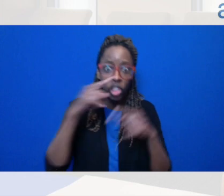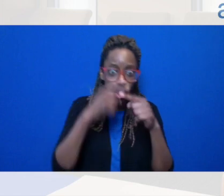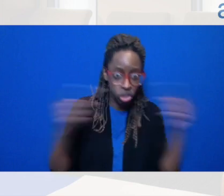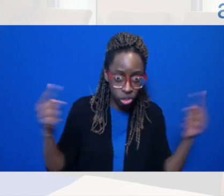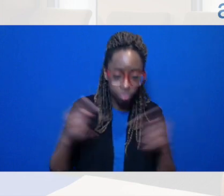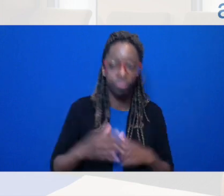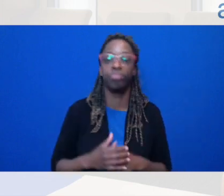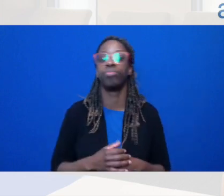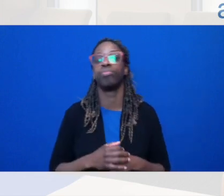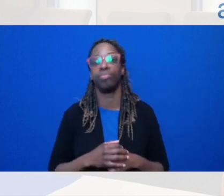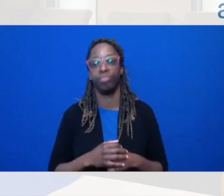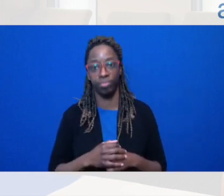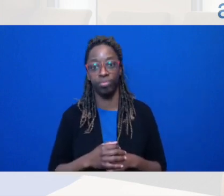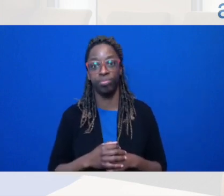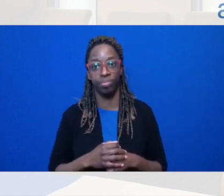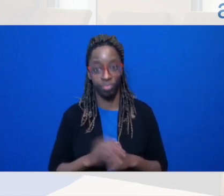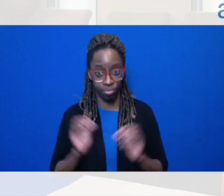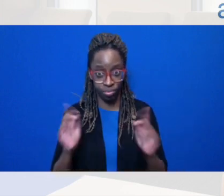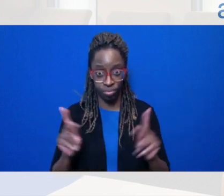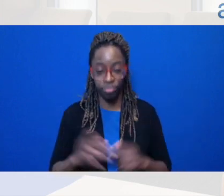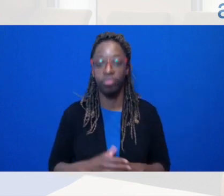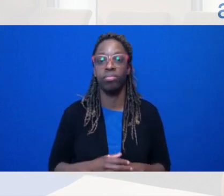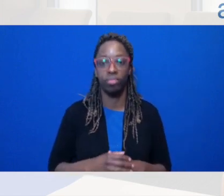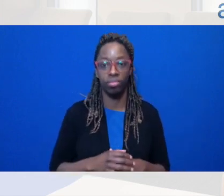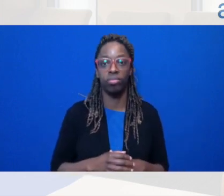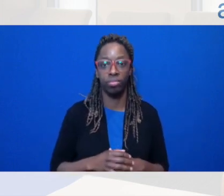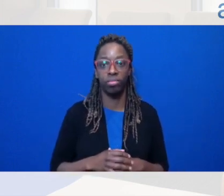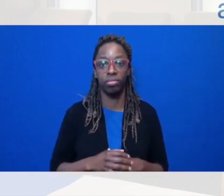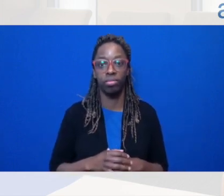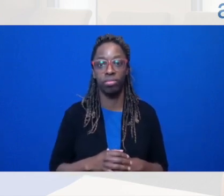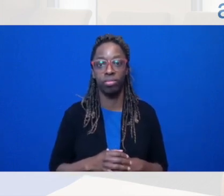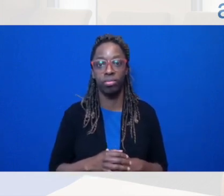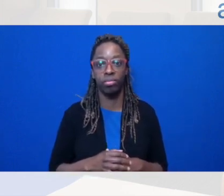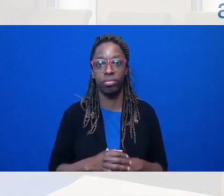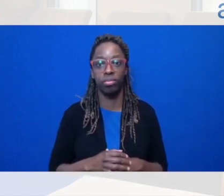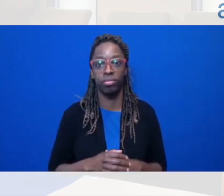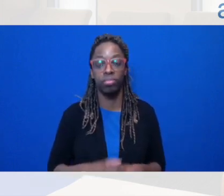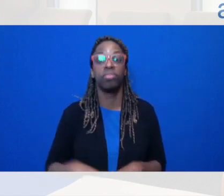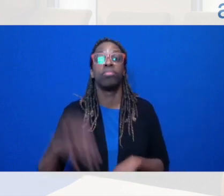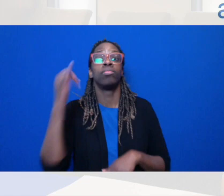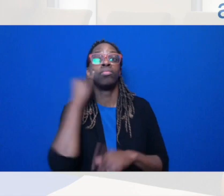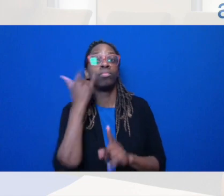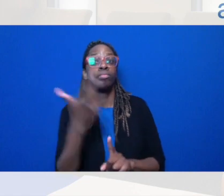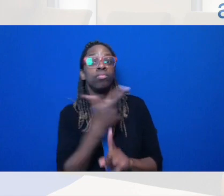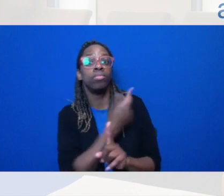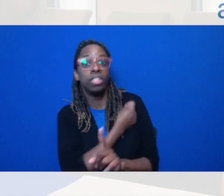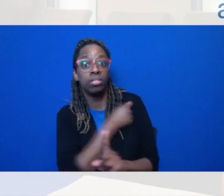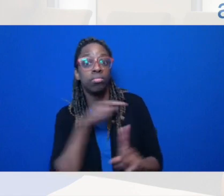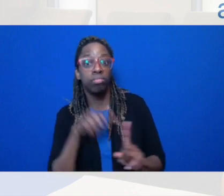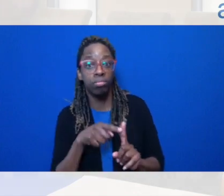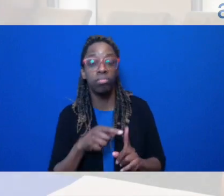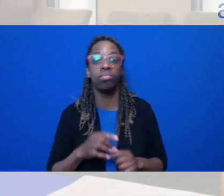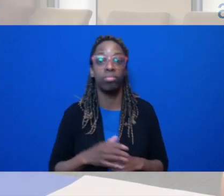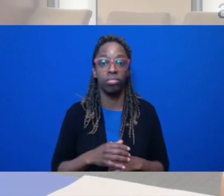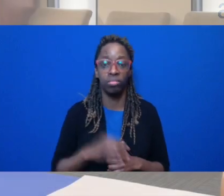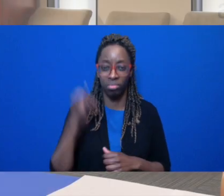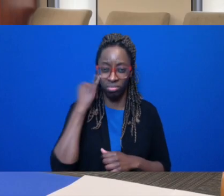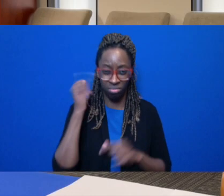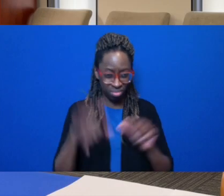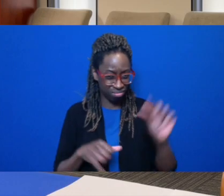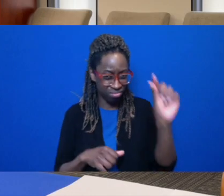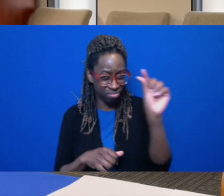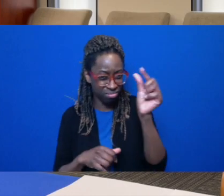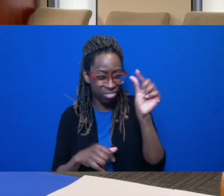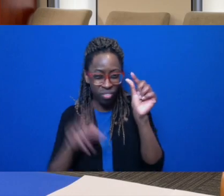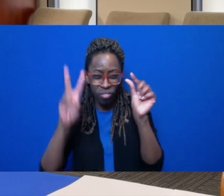given that they're a piece of the virus, there's no way that they can actually cause active infection. And that's another question that we're getting as